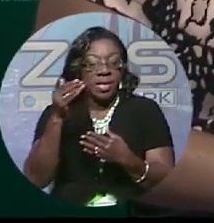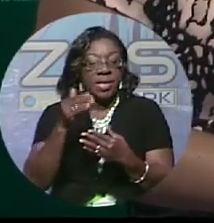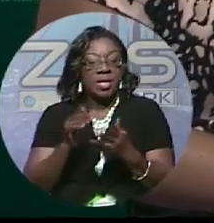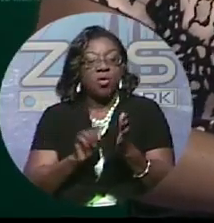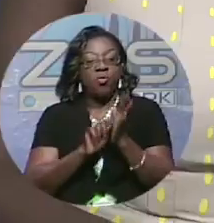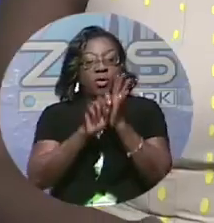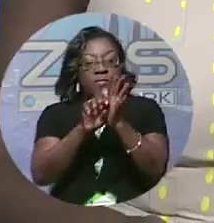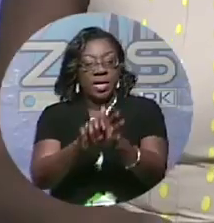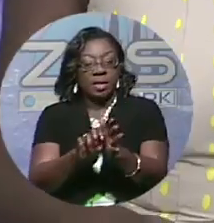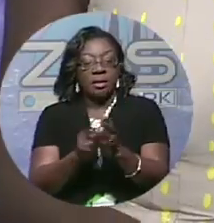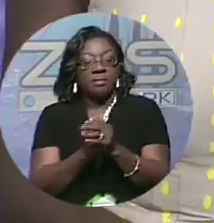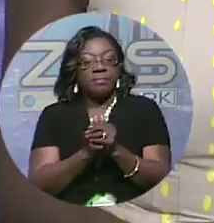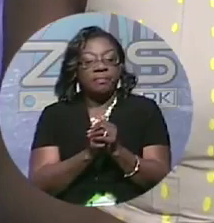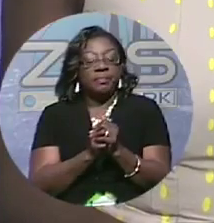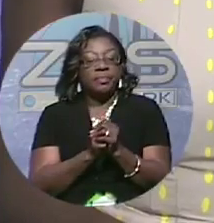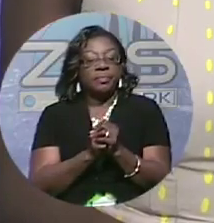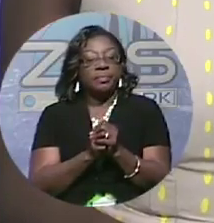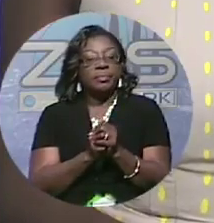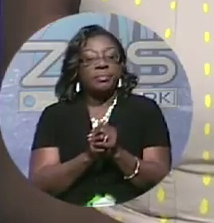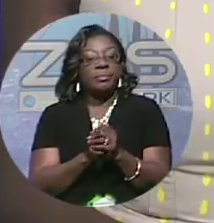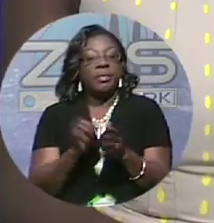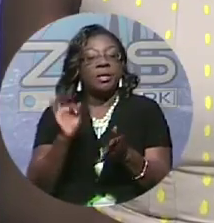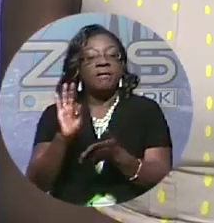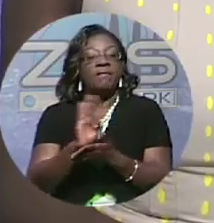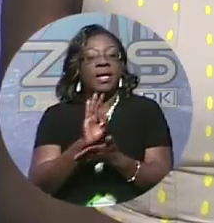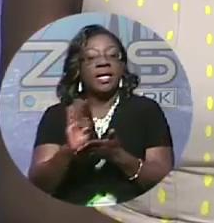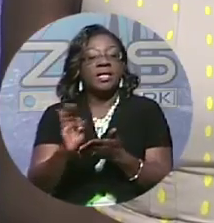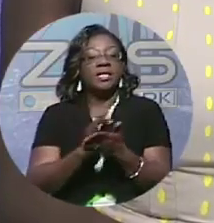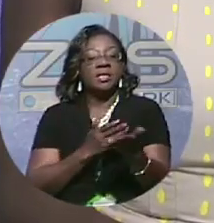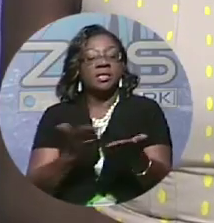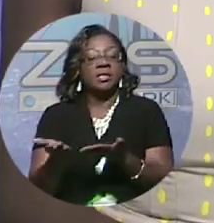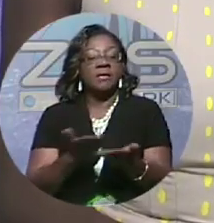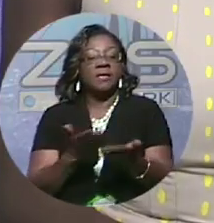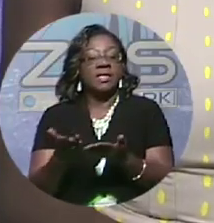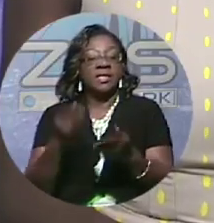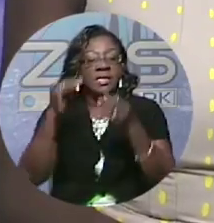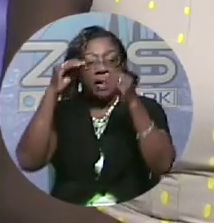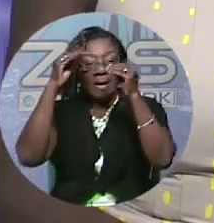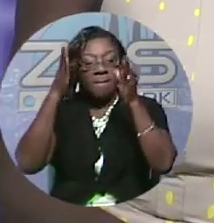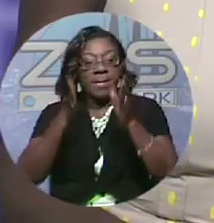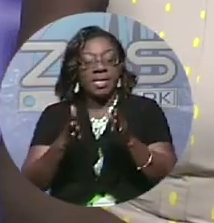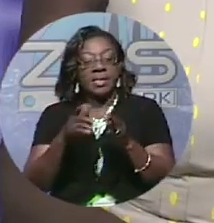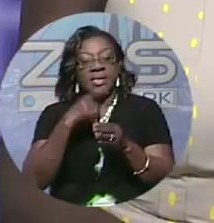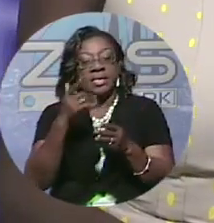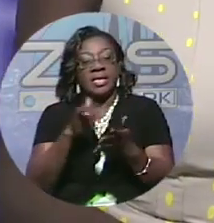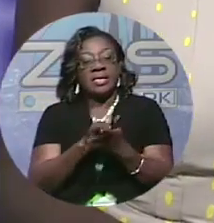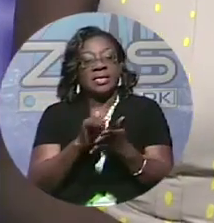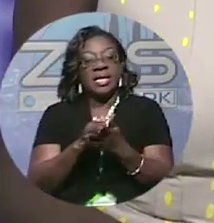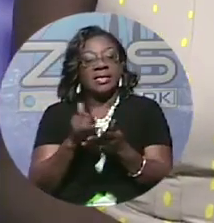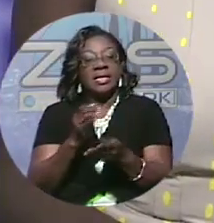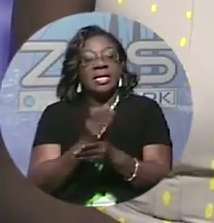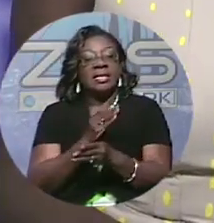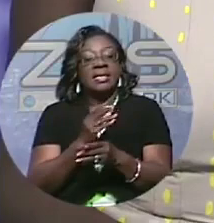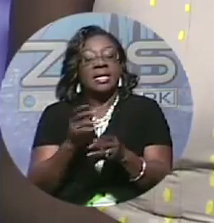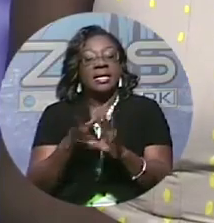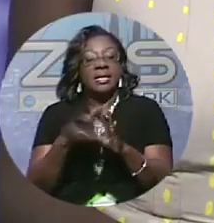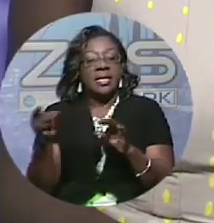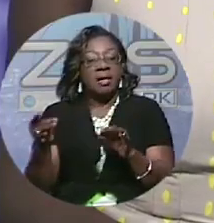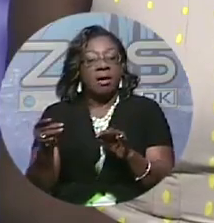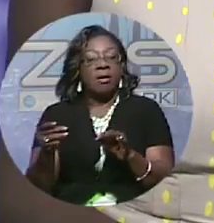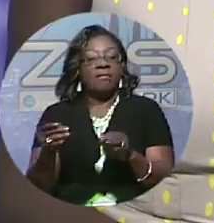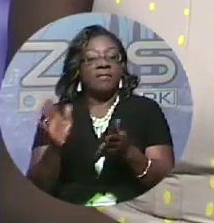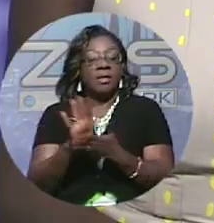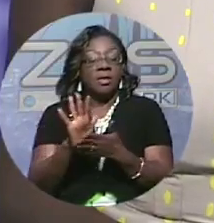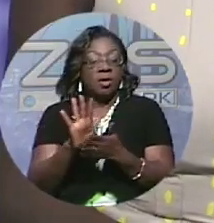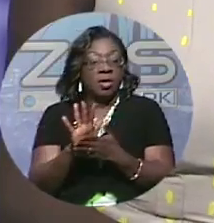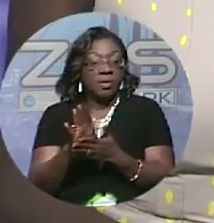Network News. Well, Financial Services Minister the Honorable Hope Strawn says the leak of the documents, which list the Bahamas as the